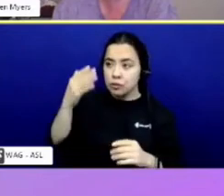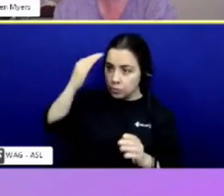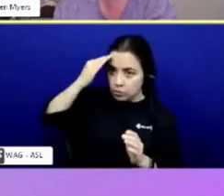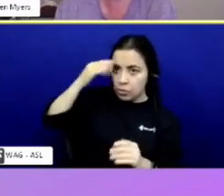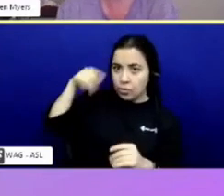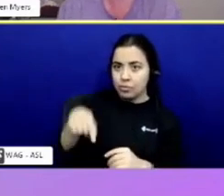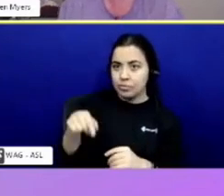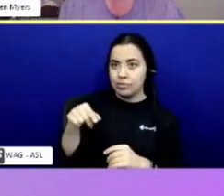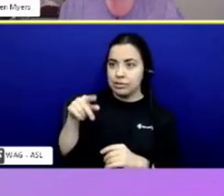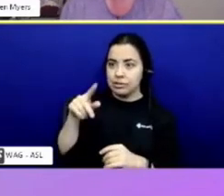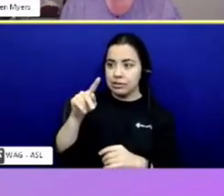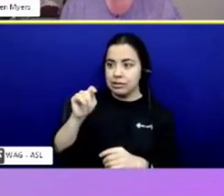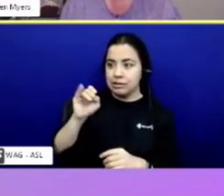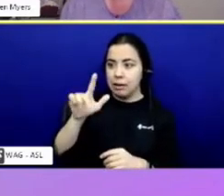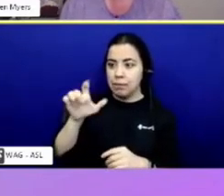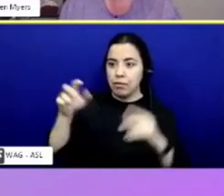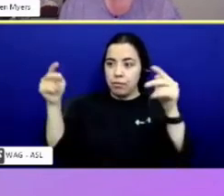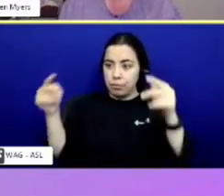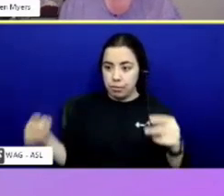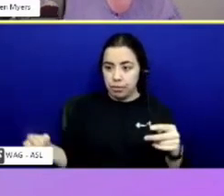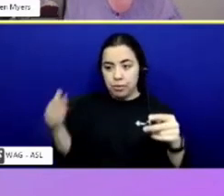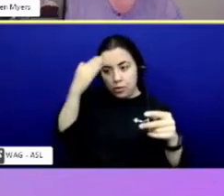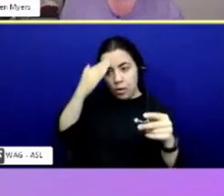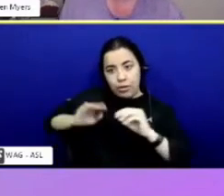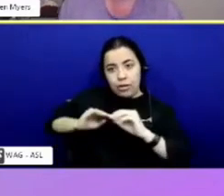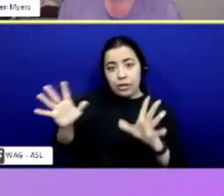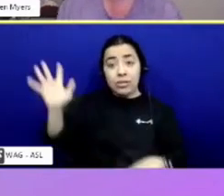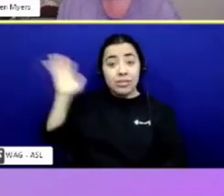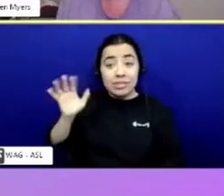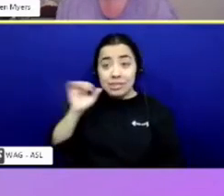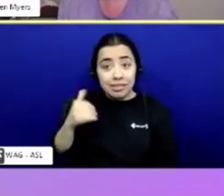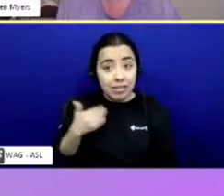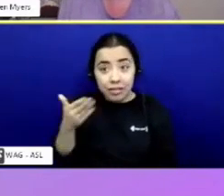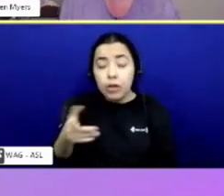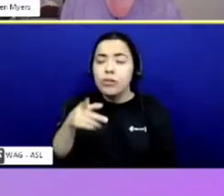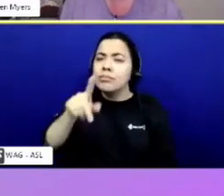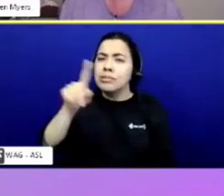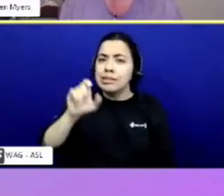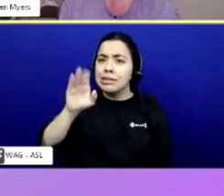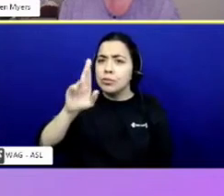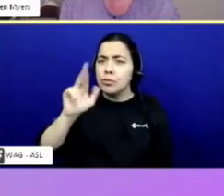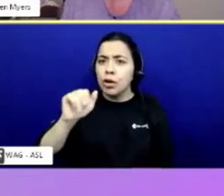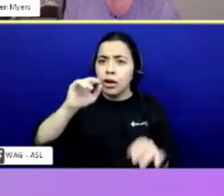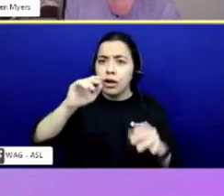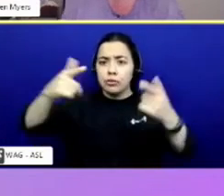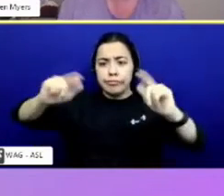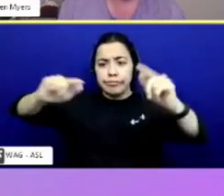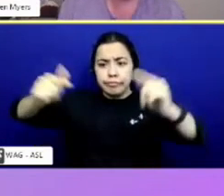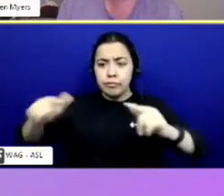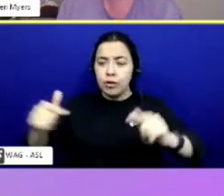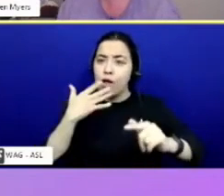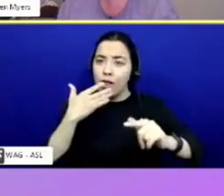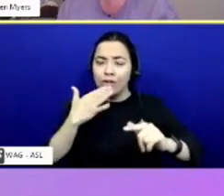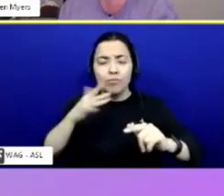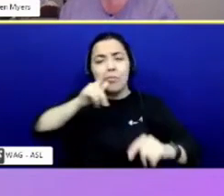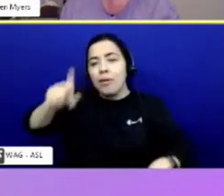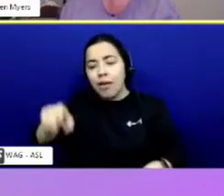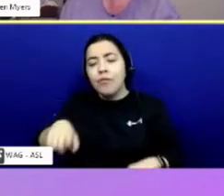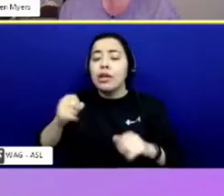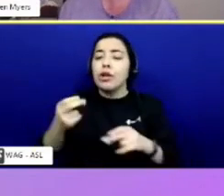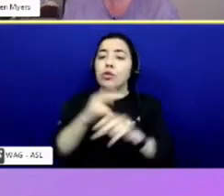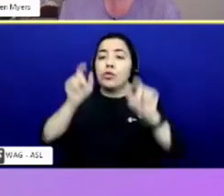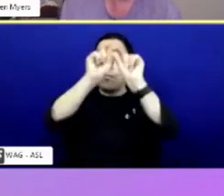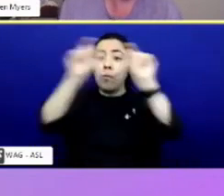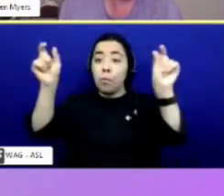that didn't have them. You don't have to zebra stripe. You could also use borders. You could